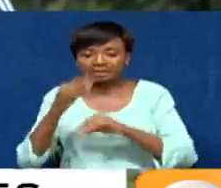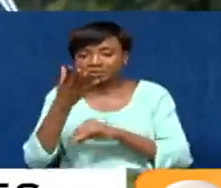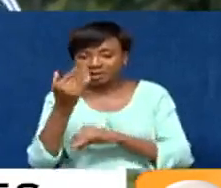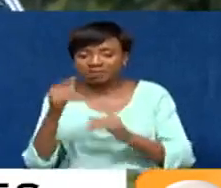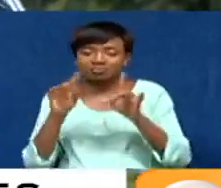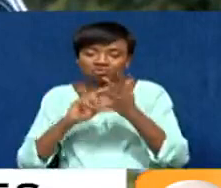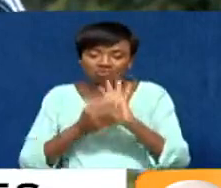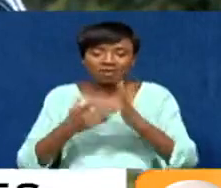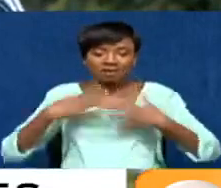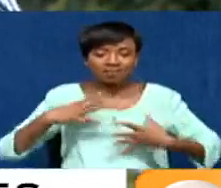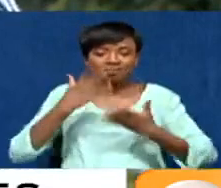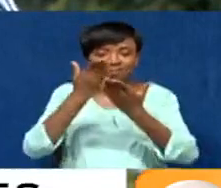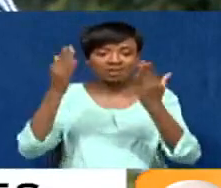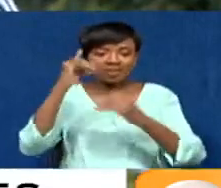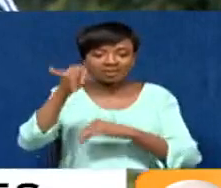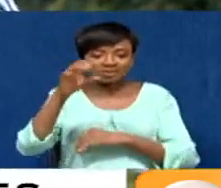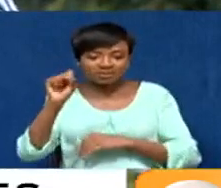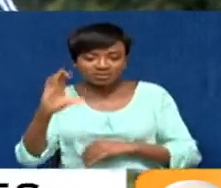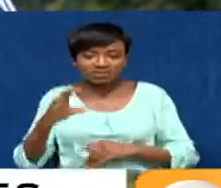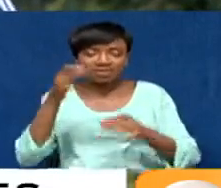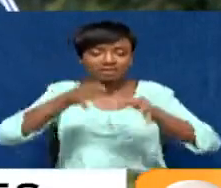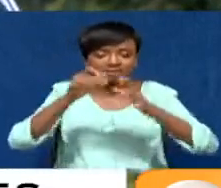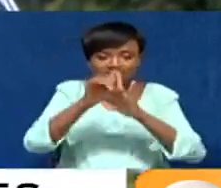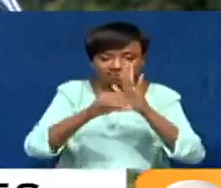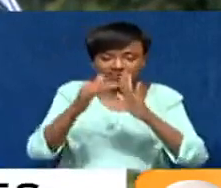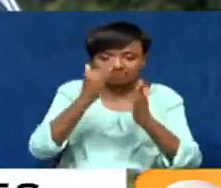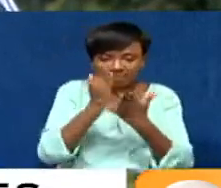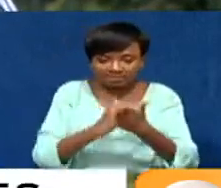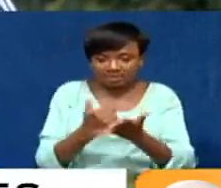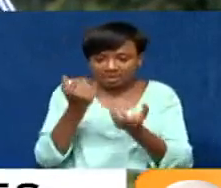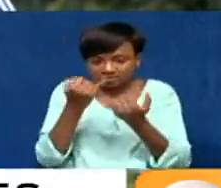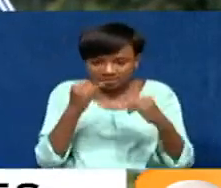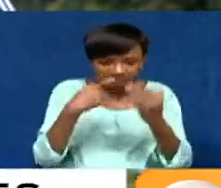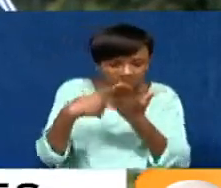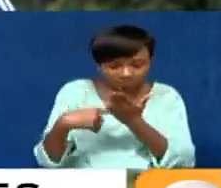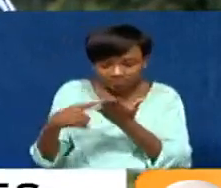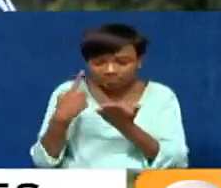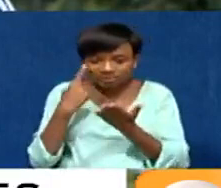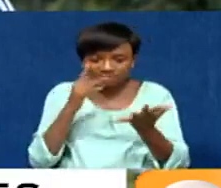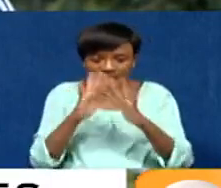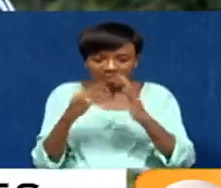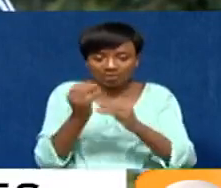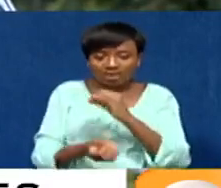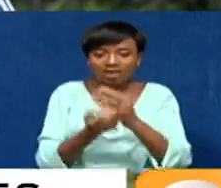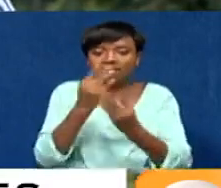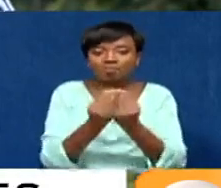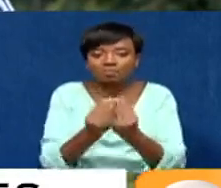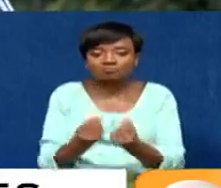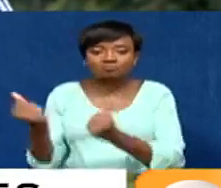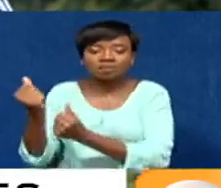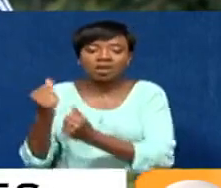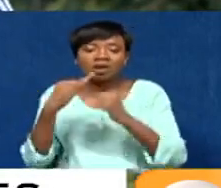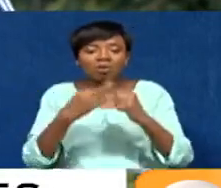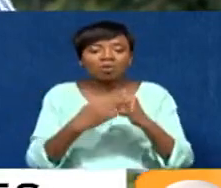heads together to identify challenges impeding the election and come up with solutions to ensure that post August 9th, the